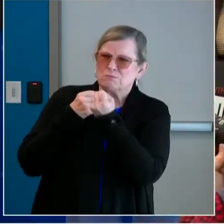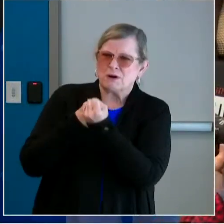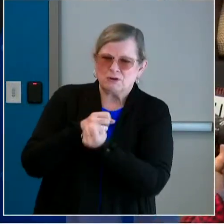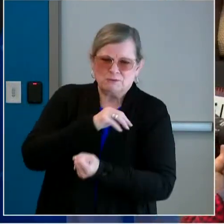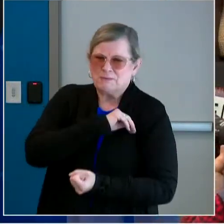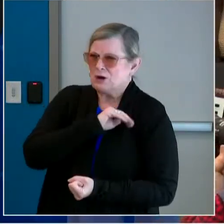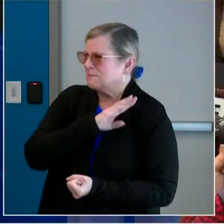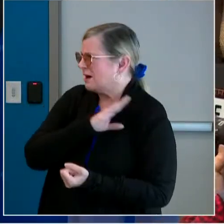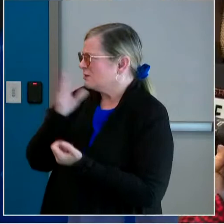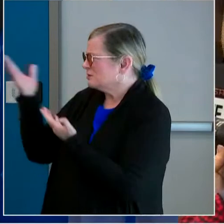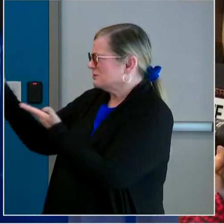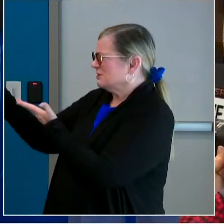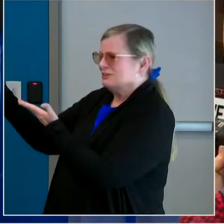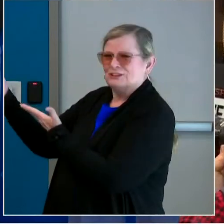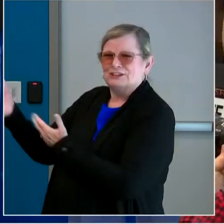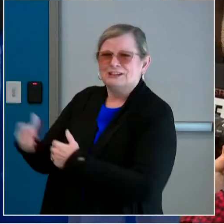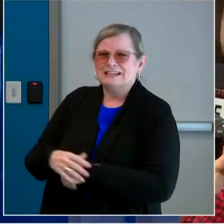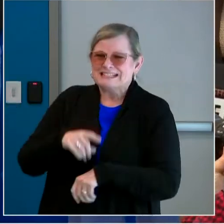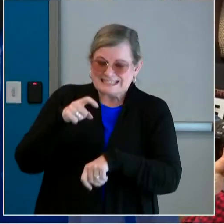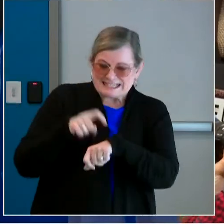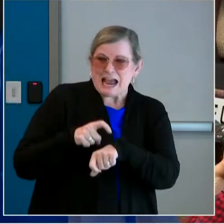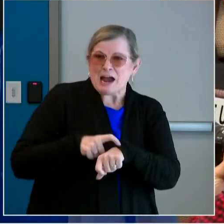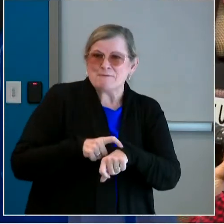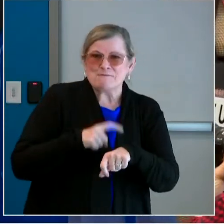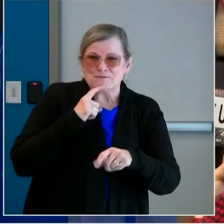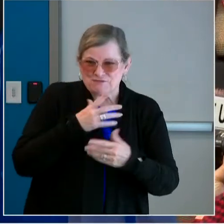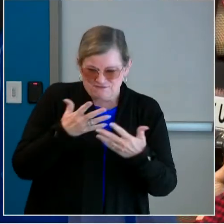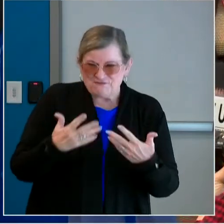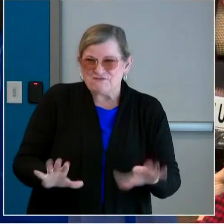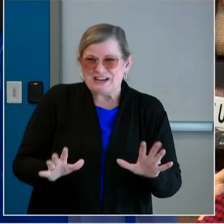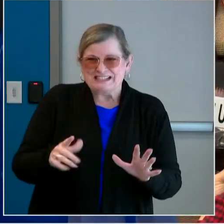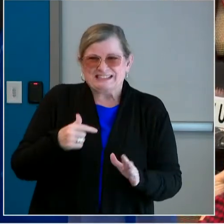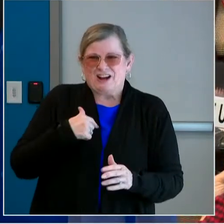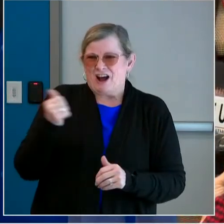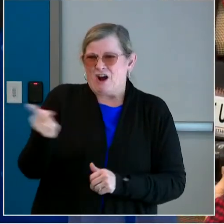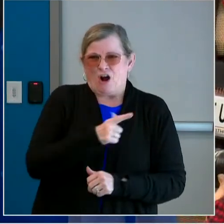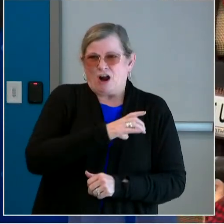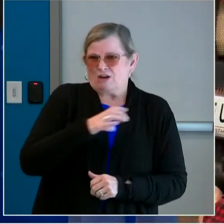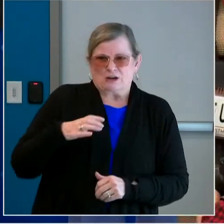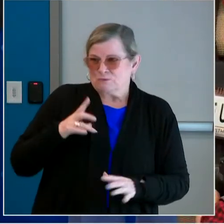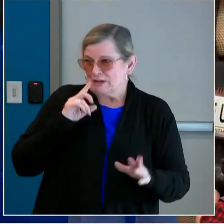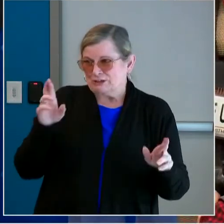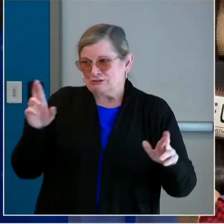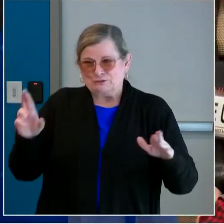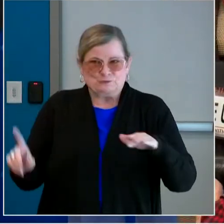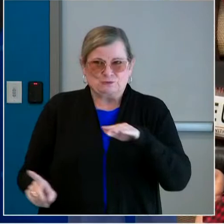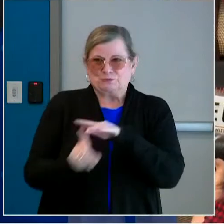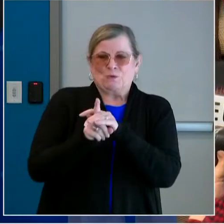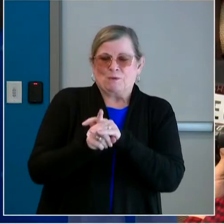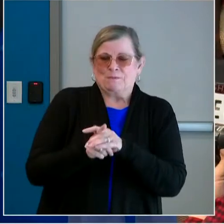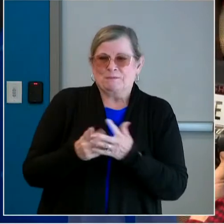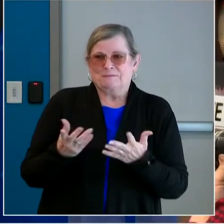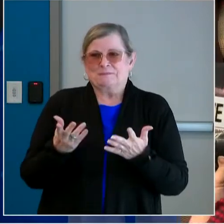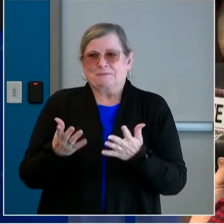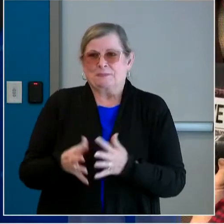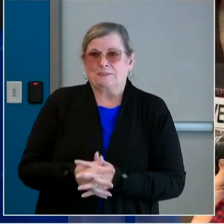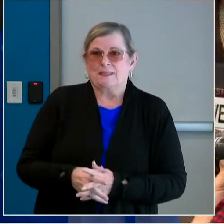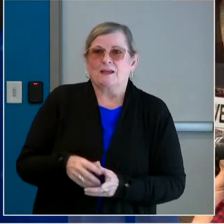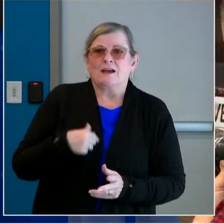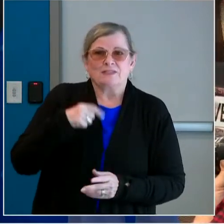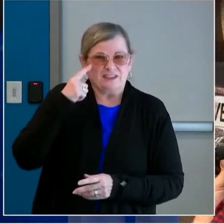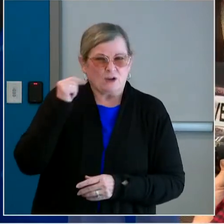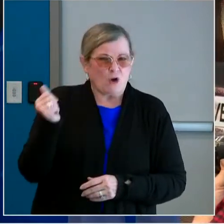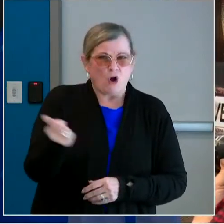will get here, because we need to have a united front. I agree. I think the mayor said this is a